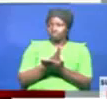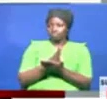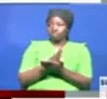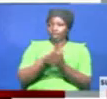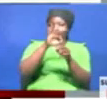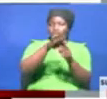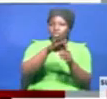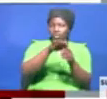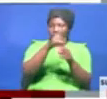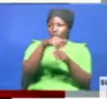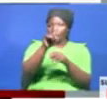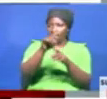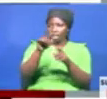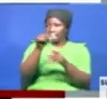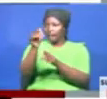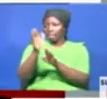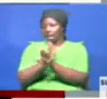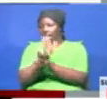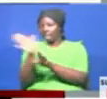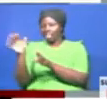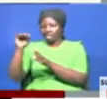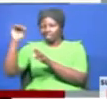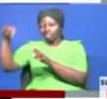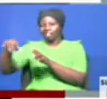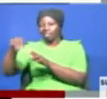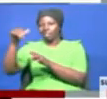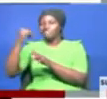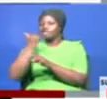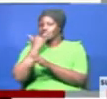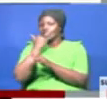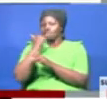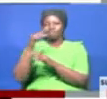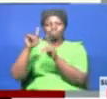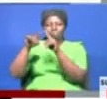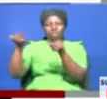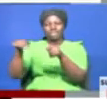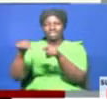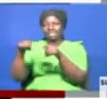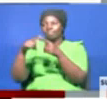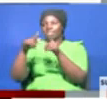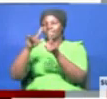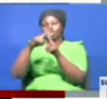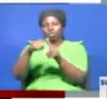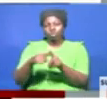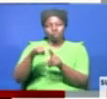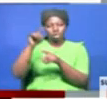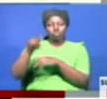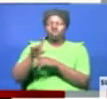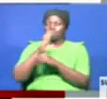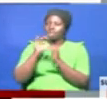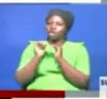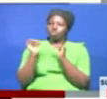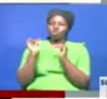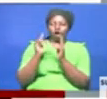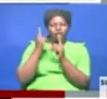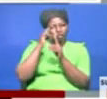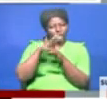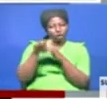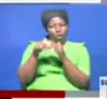or some are stray or some, but then in totality they should be the same. for all the 6 seats. Now, away